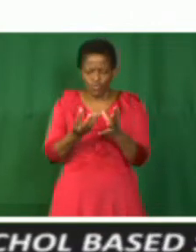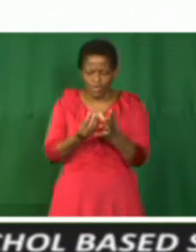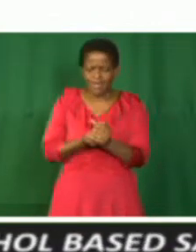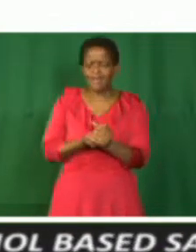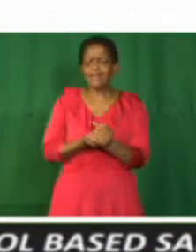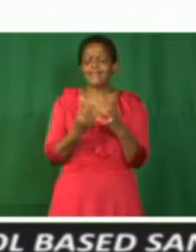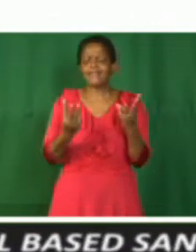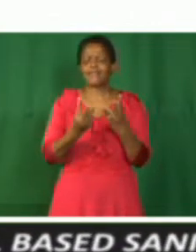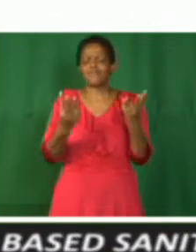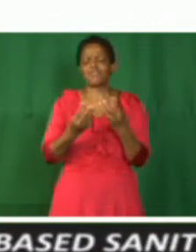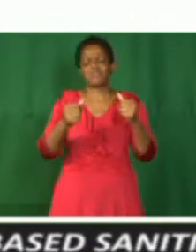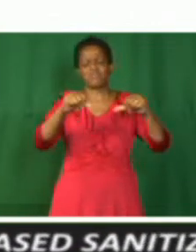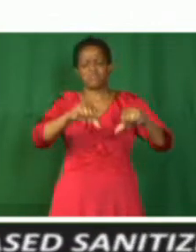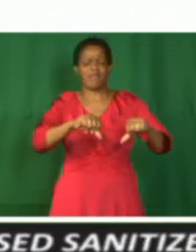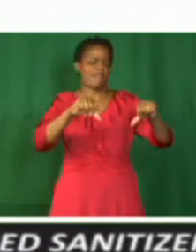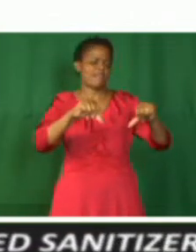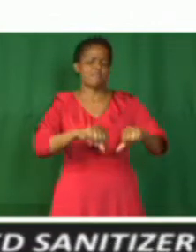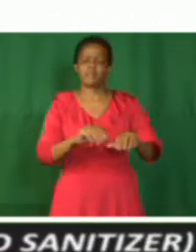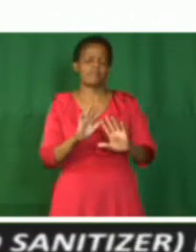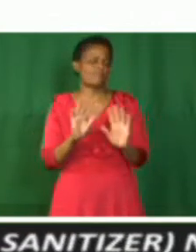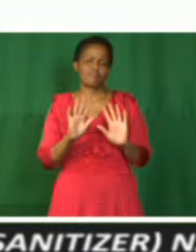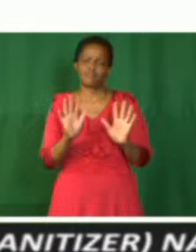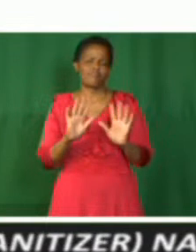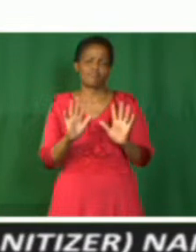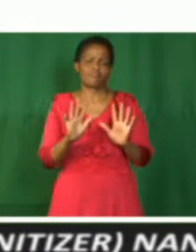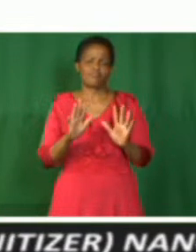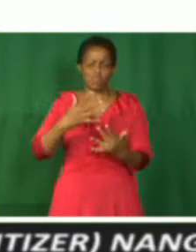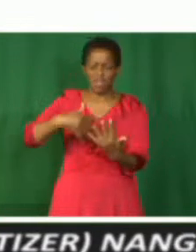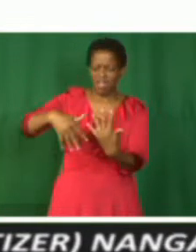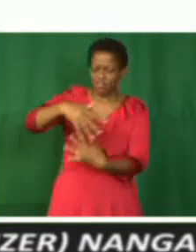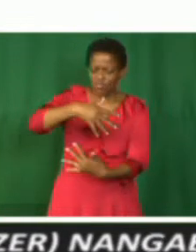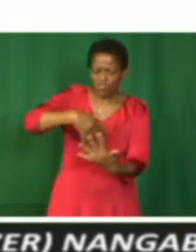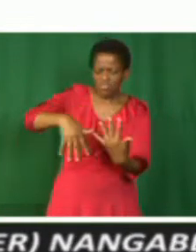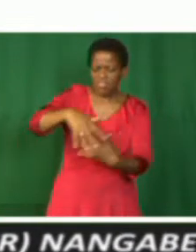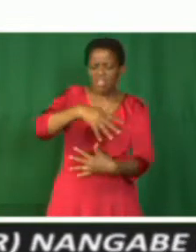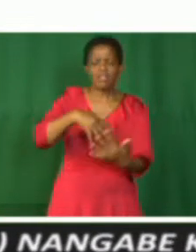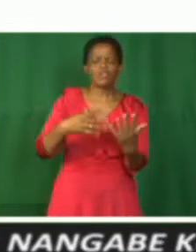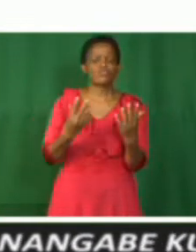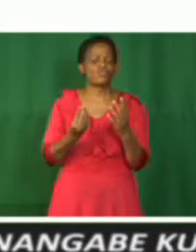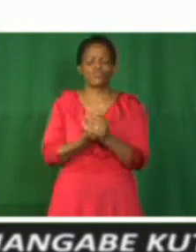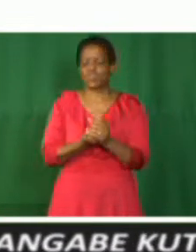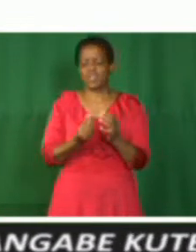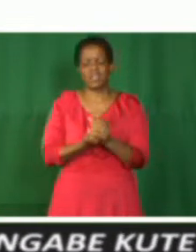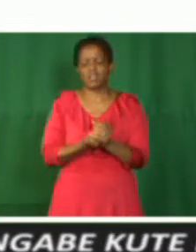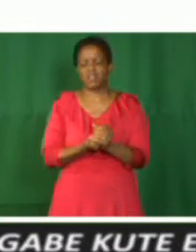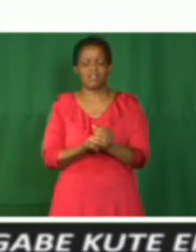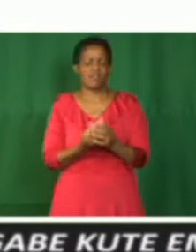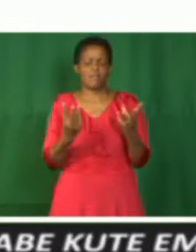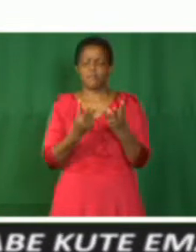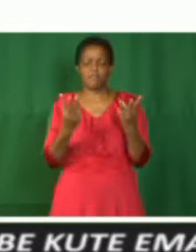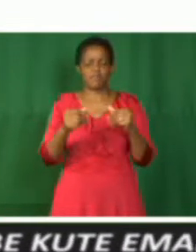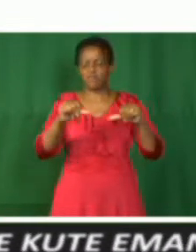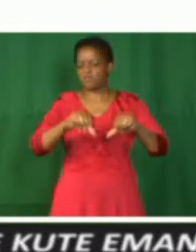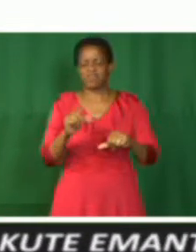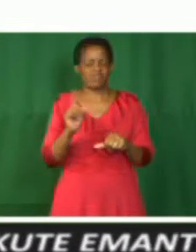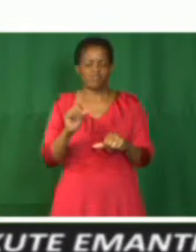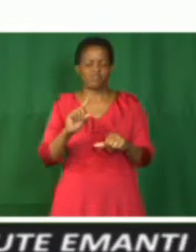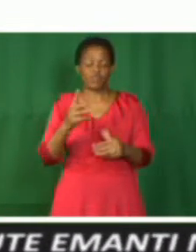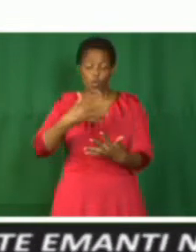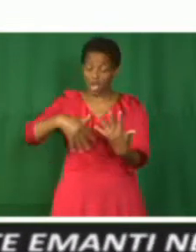with evil people, or you can say association is important. So